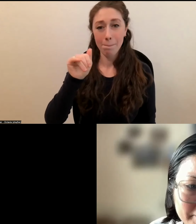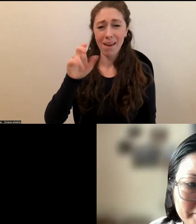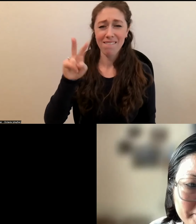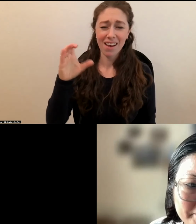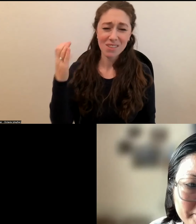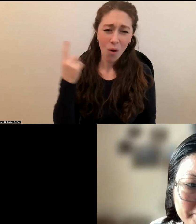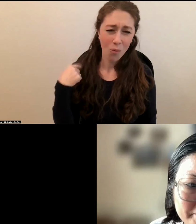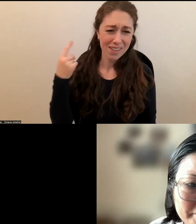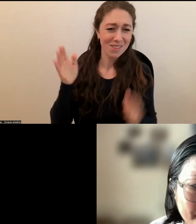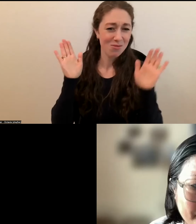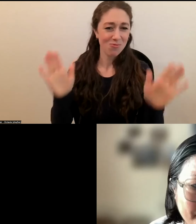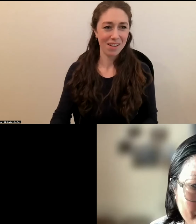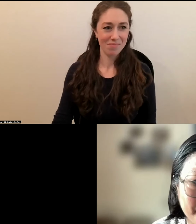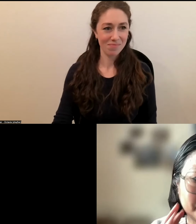wonderful.